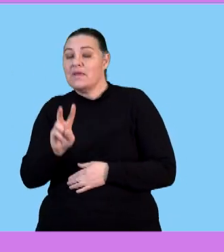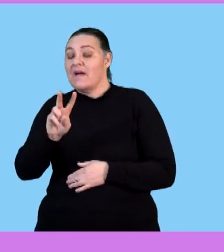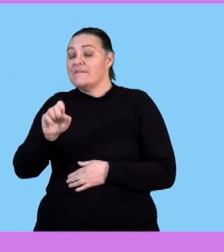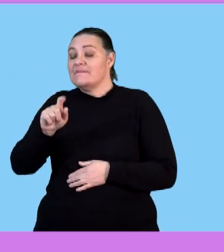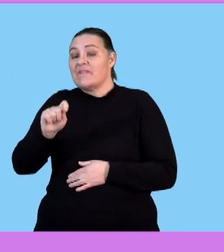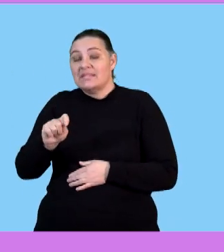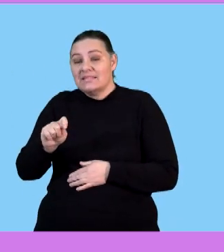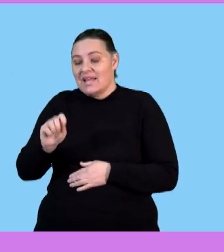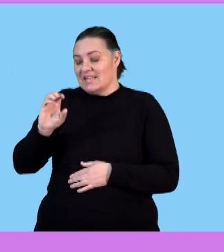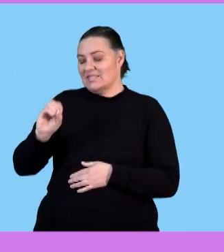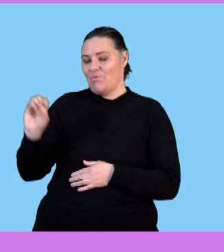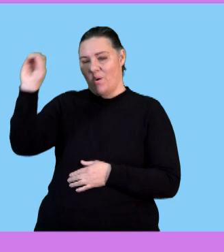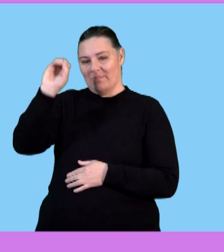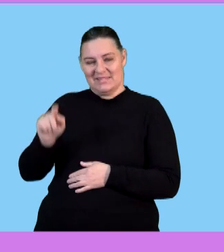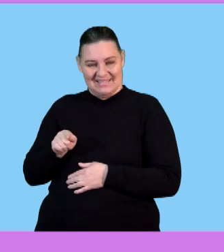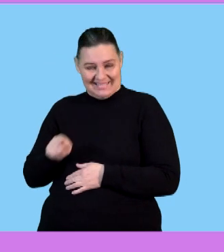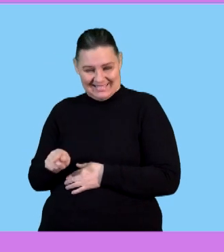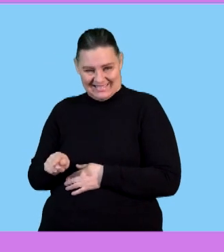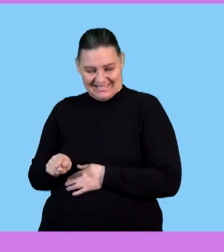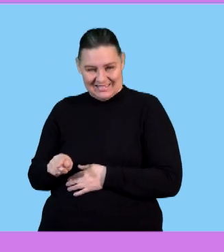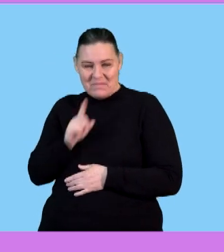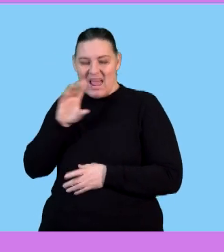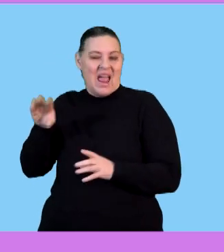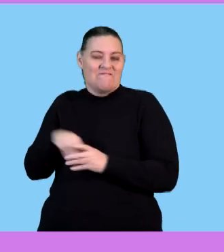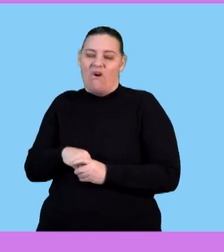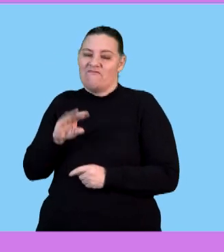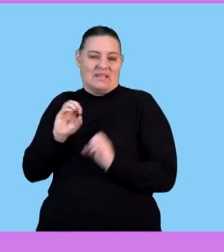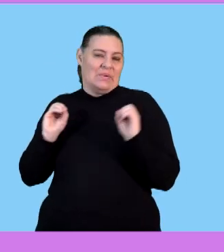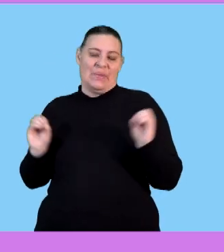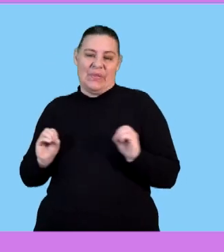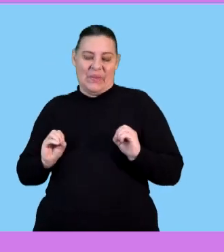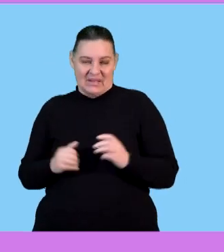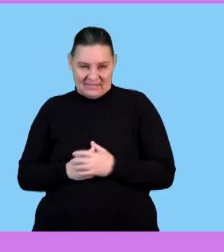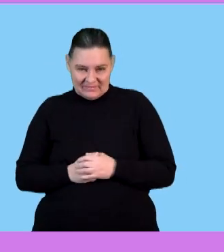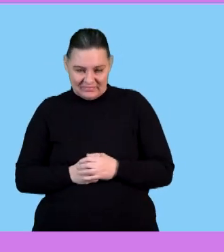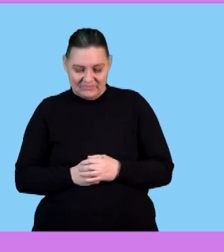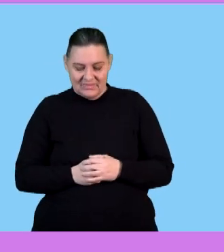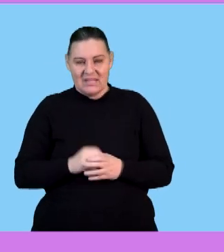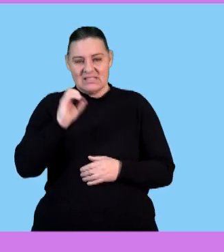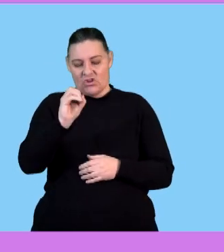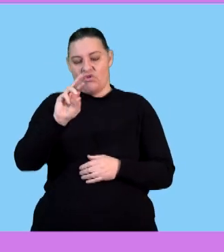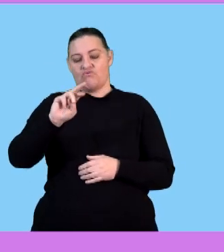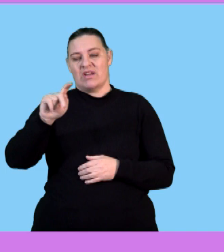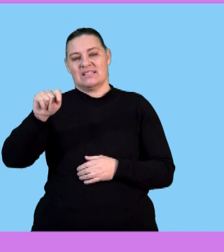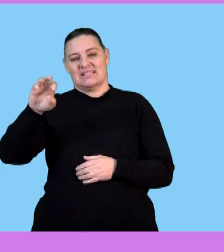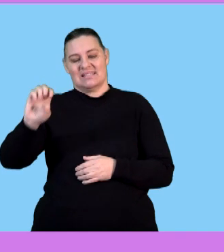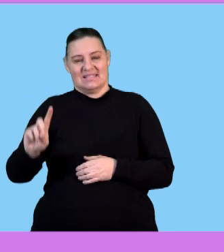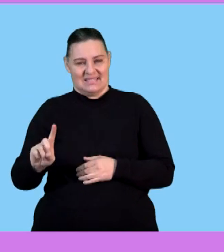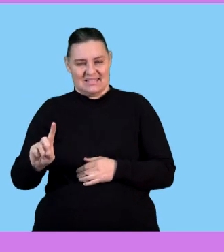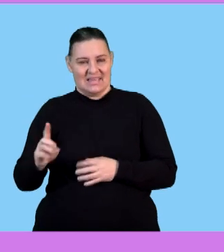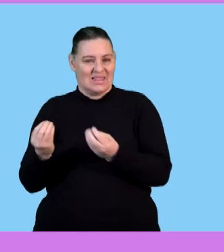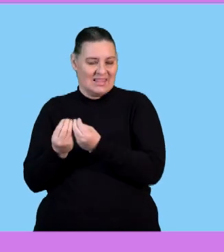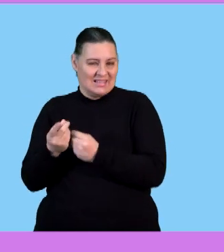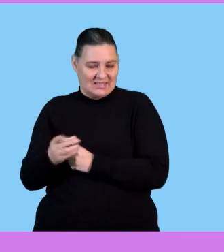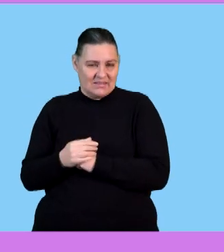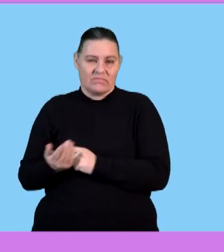0. It tells us that those are 0 rated items. Nice work. And show how the